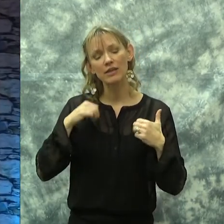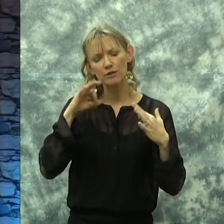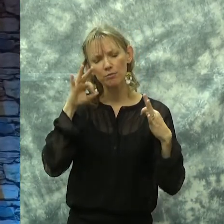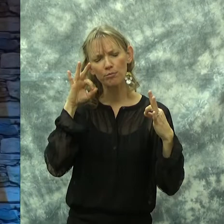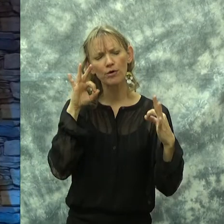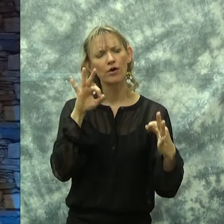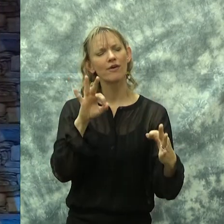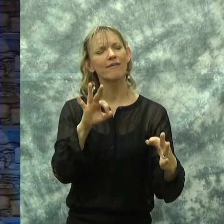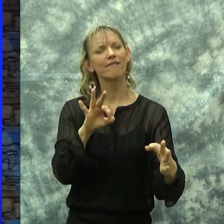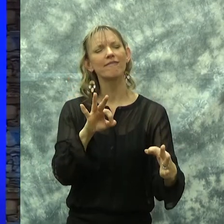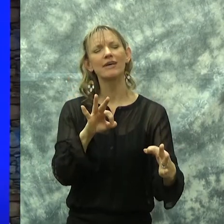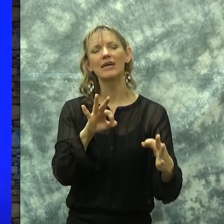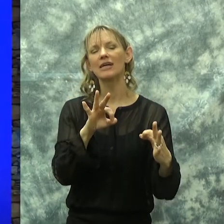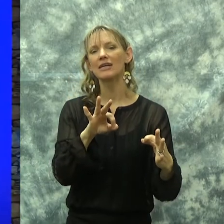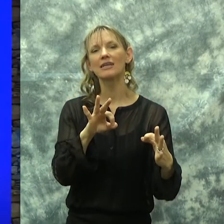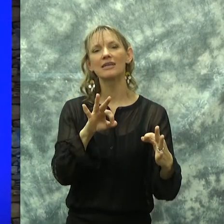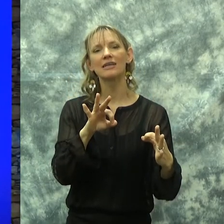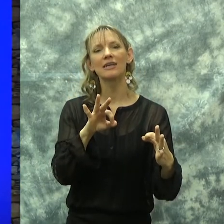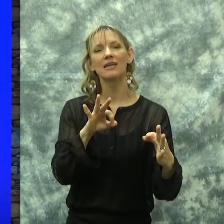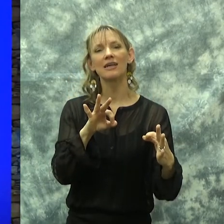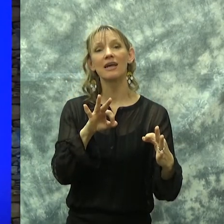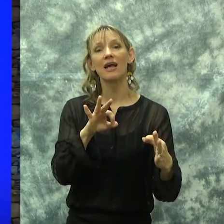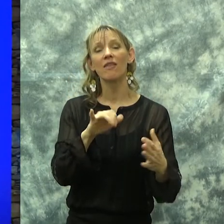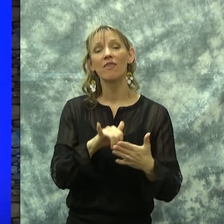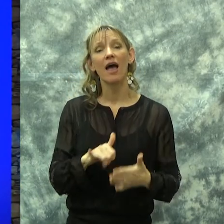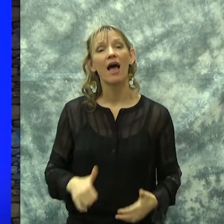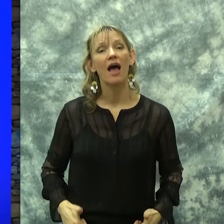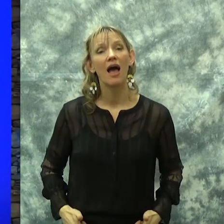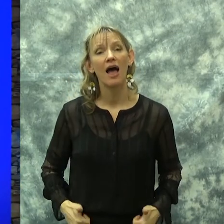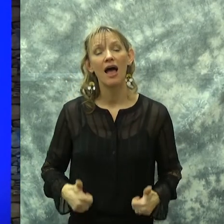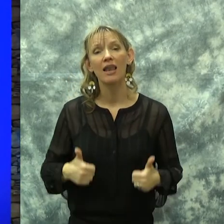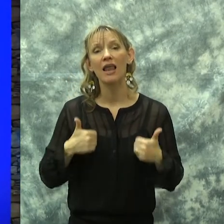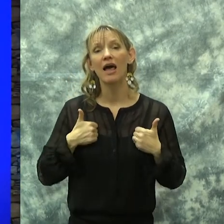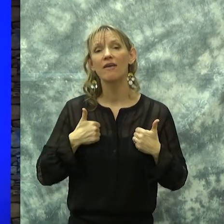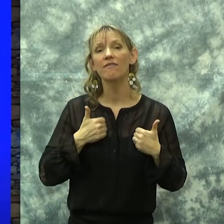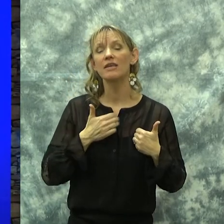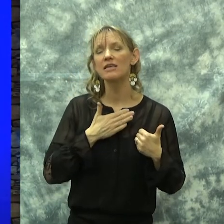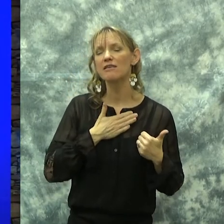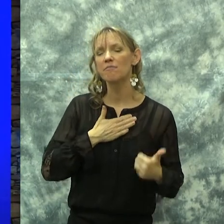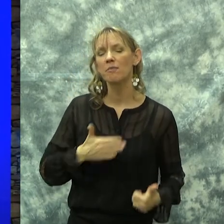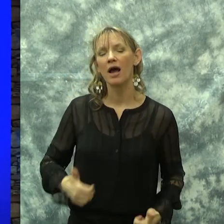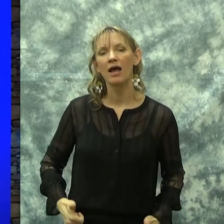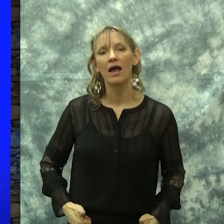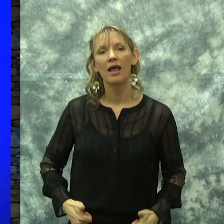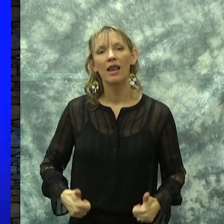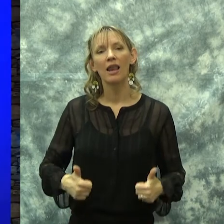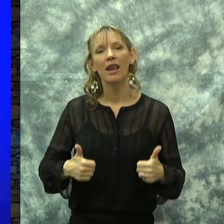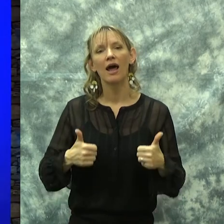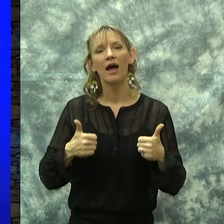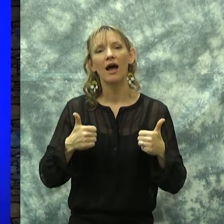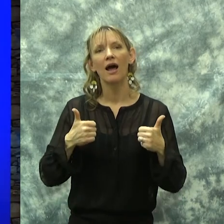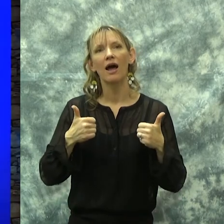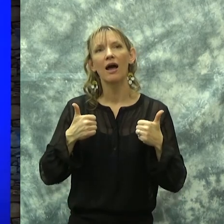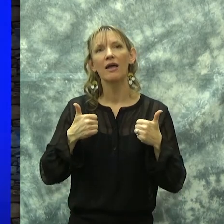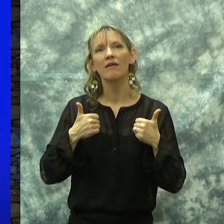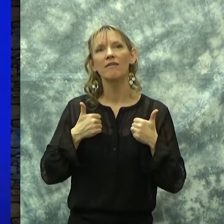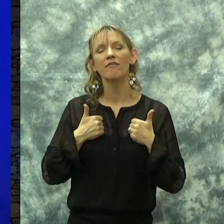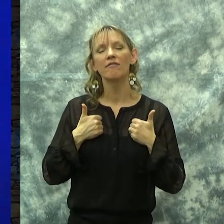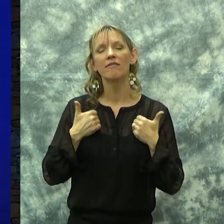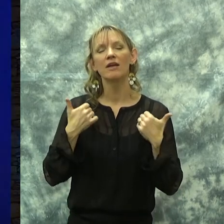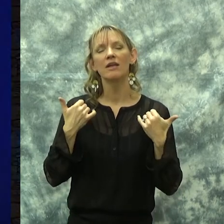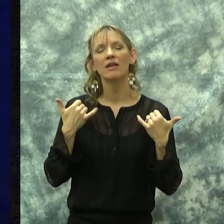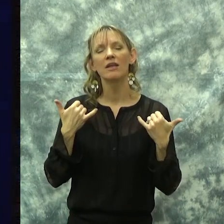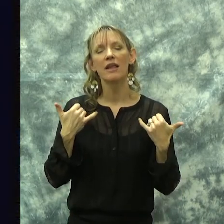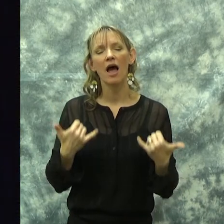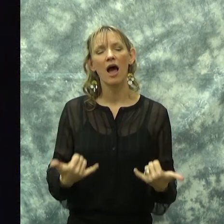That life is perfect. And that life is my